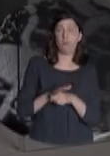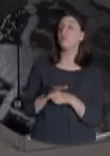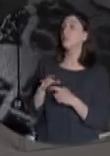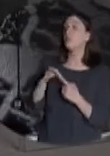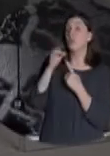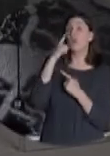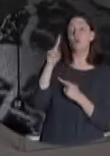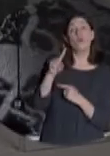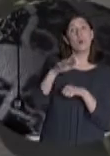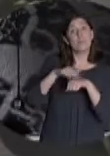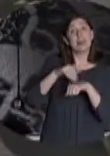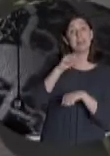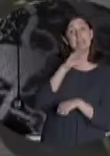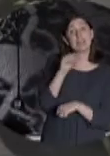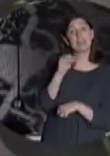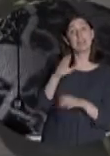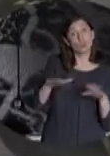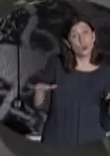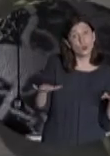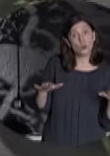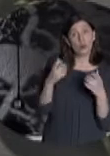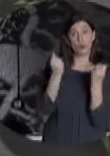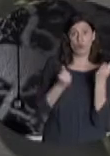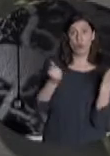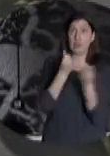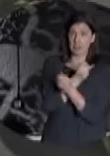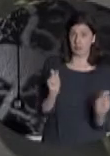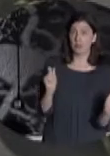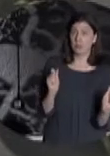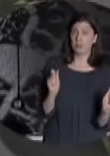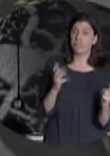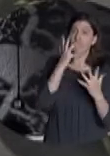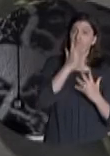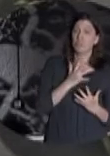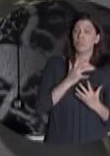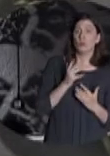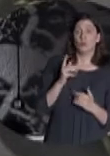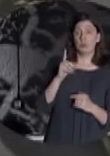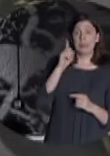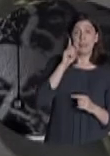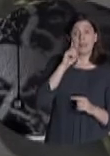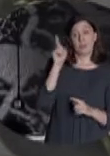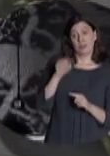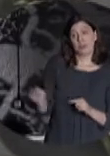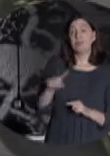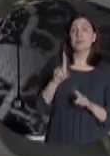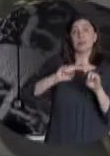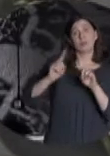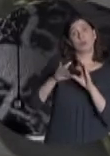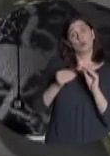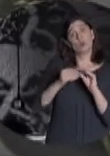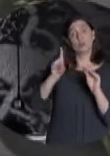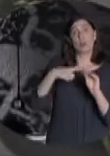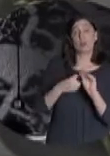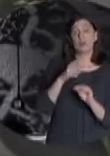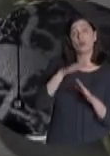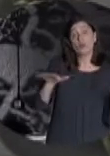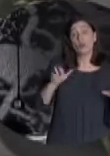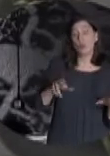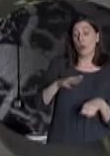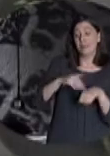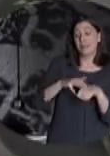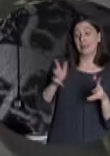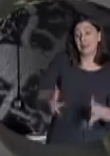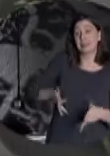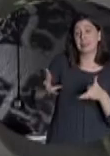children, car safety. Yes. Unfortunately, we hear too often about stories of children and pets being left in cars.